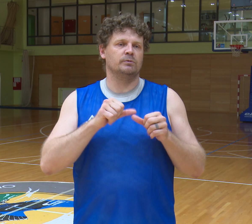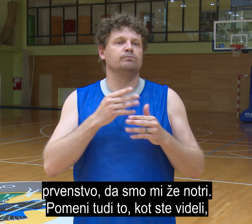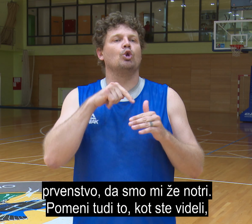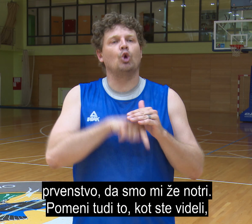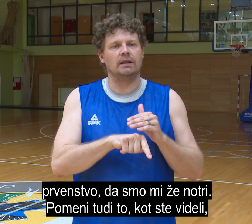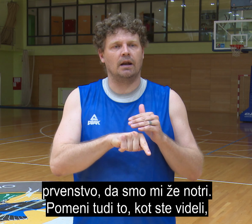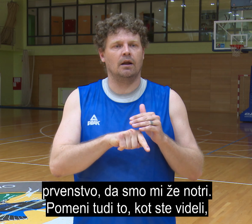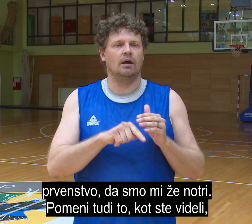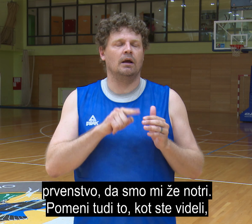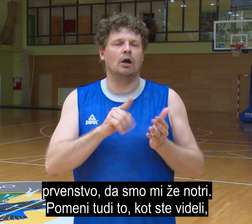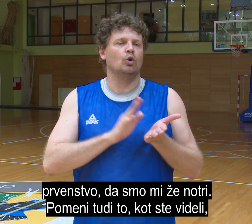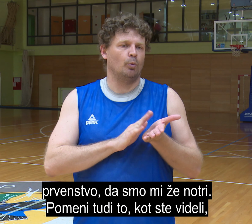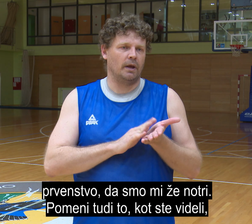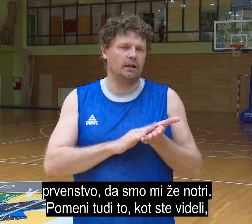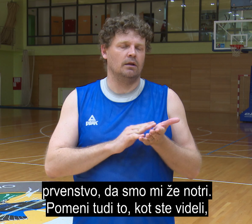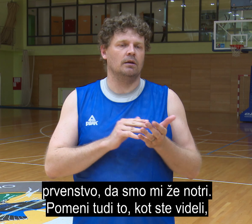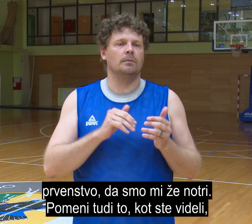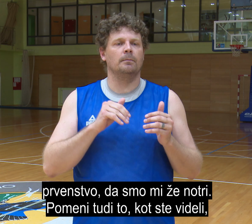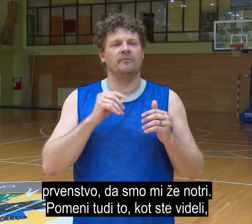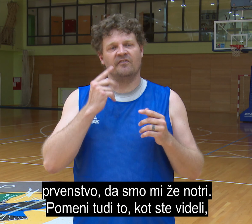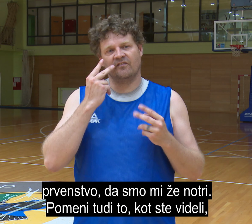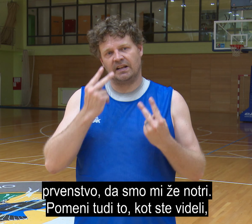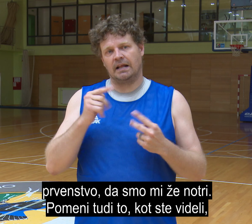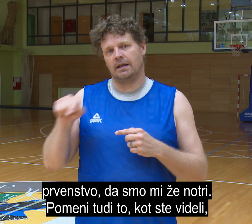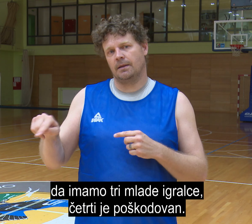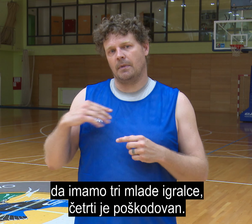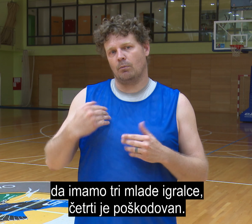never swipe left to right.